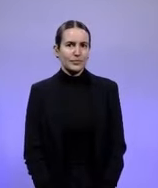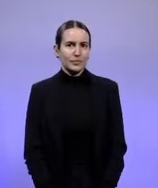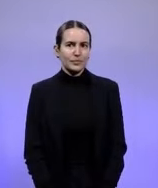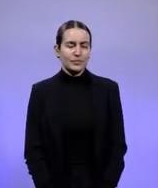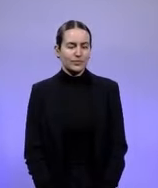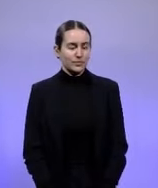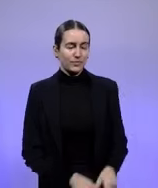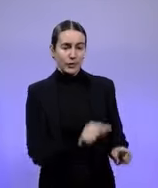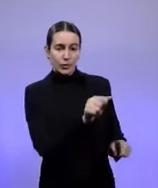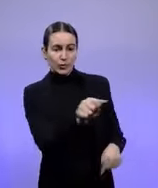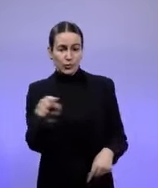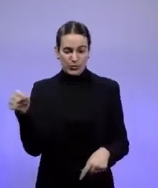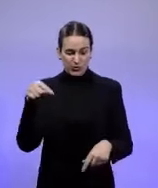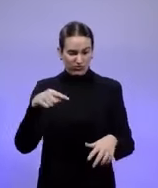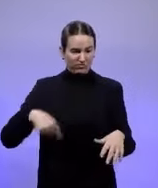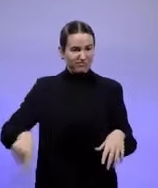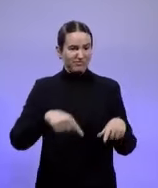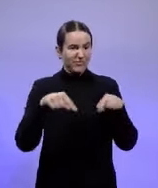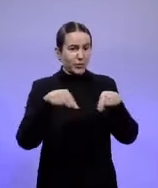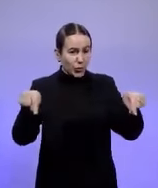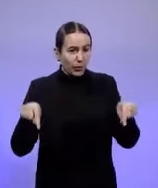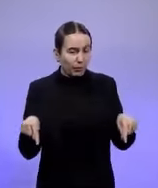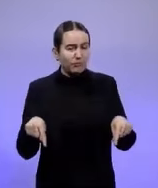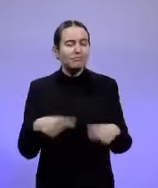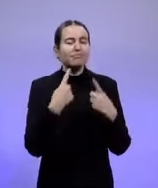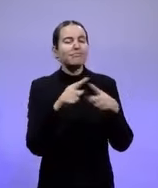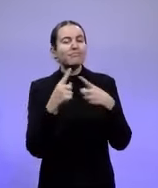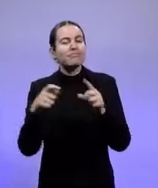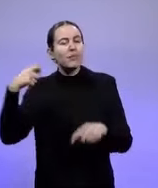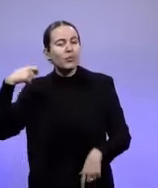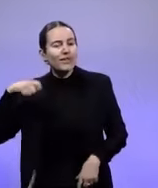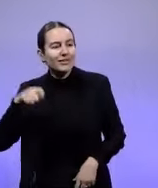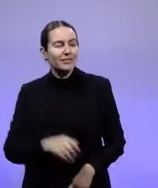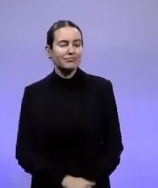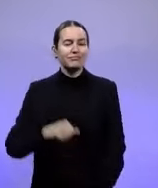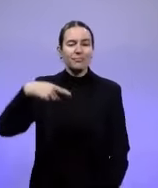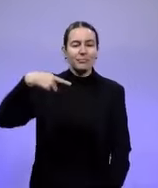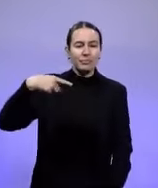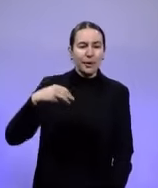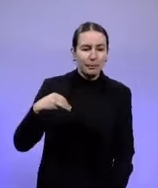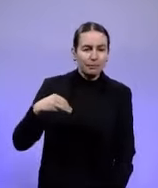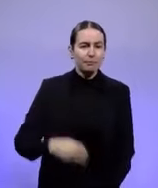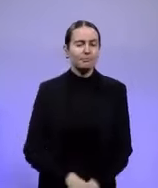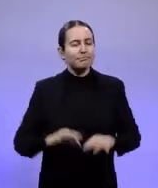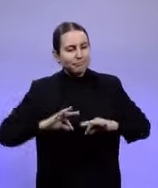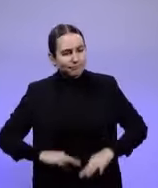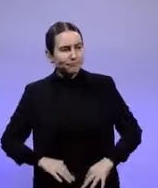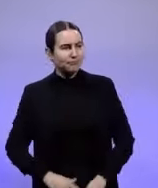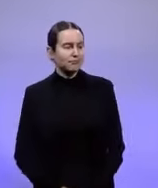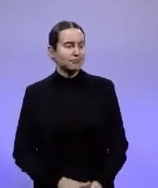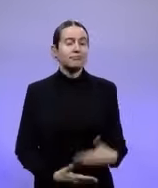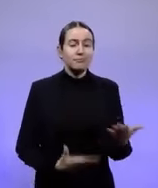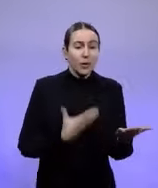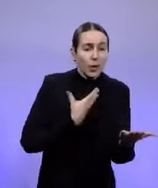you, like our presidents and prime ministers, with leaders like Ursula